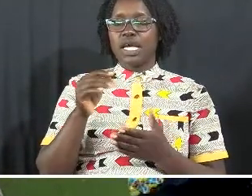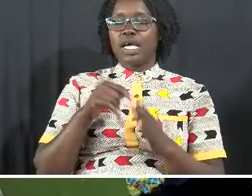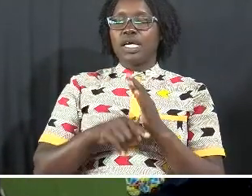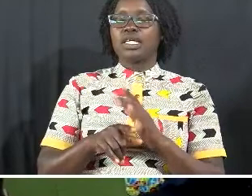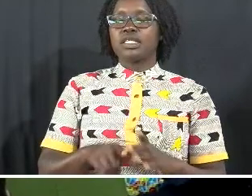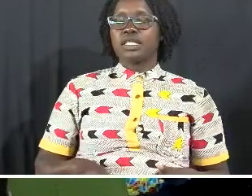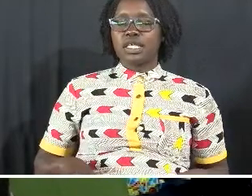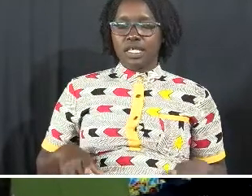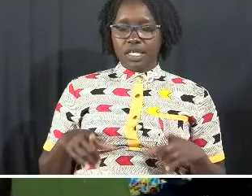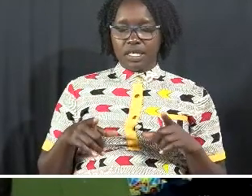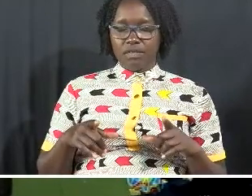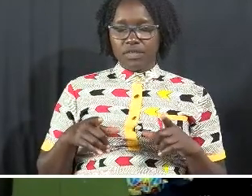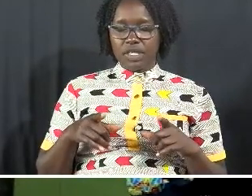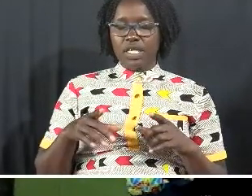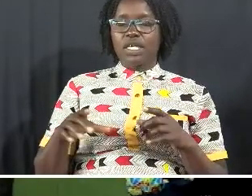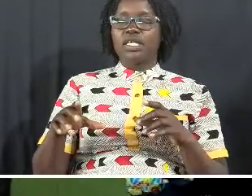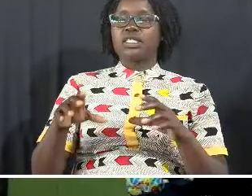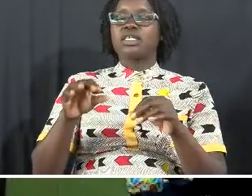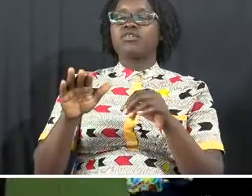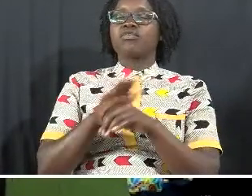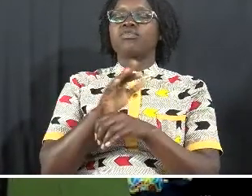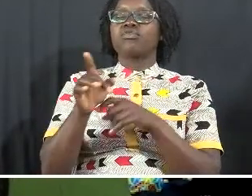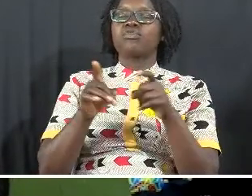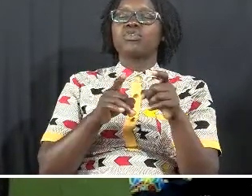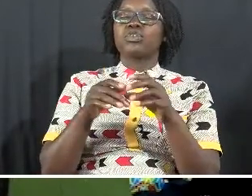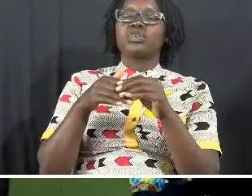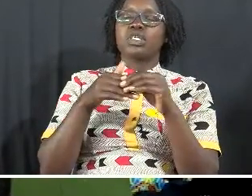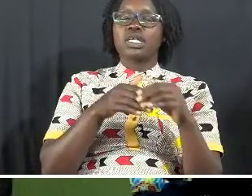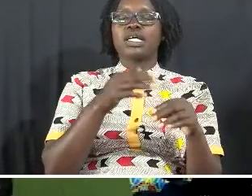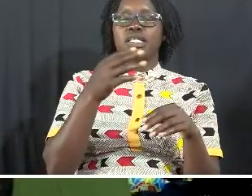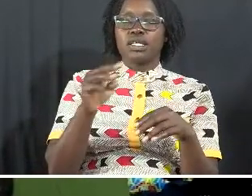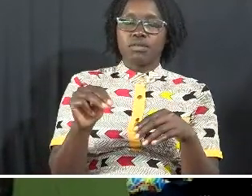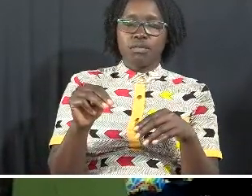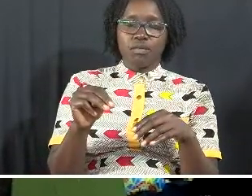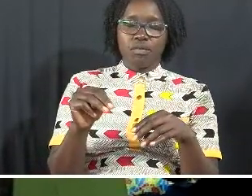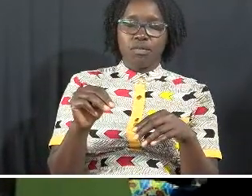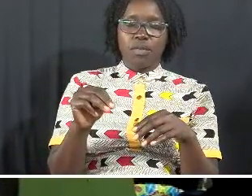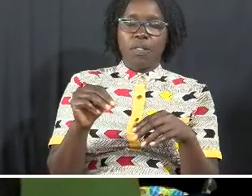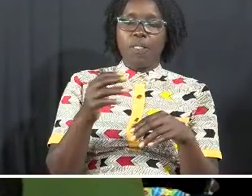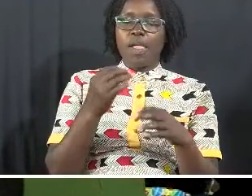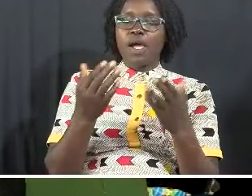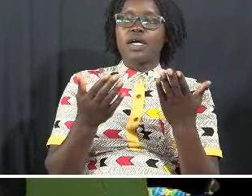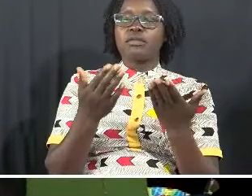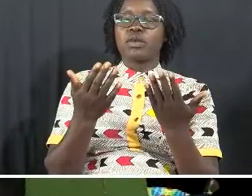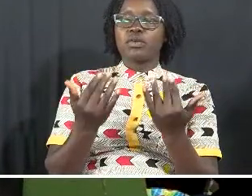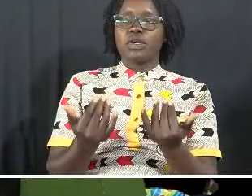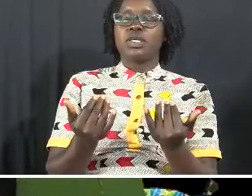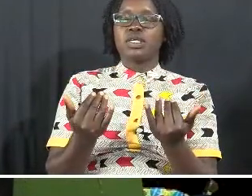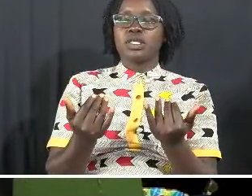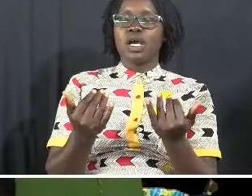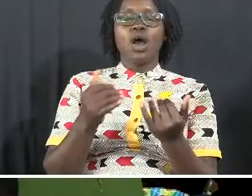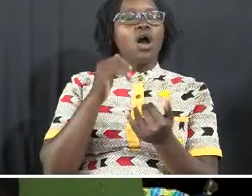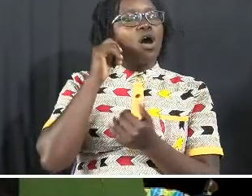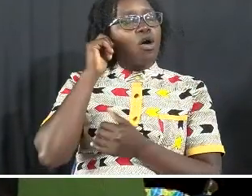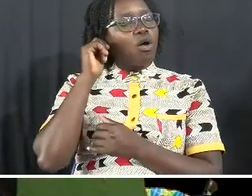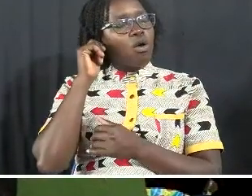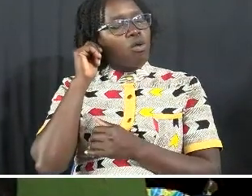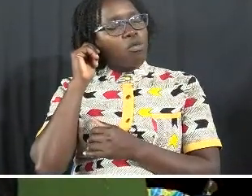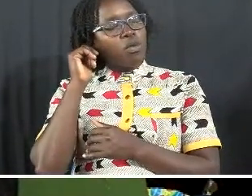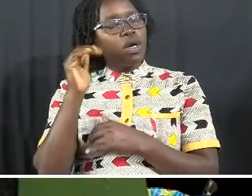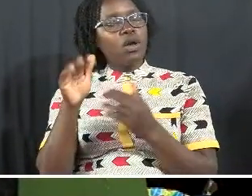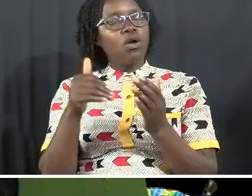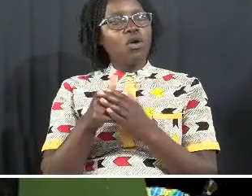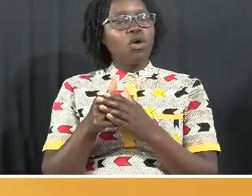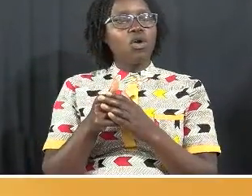lives, take full control, guide them, and may we now obey all your